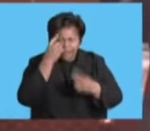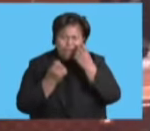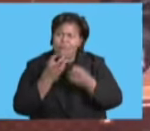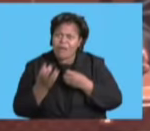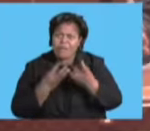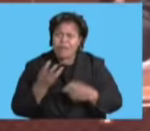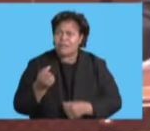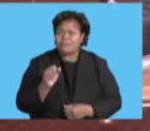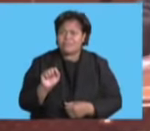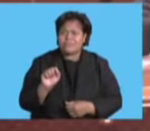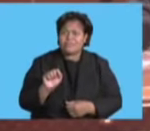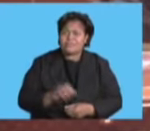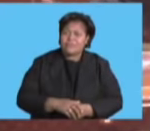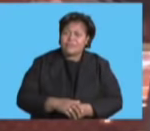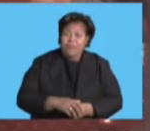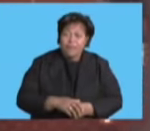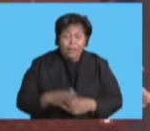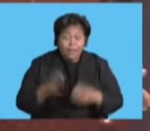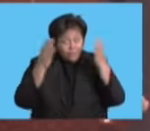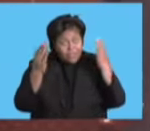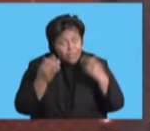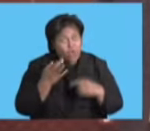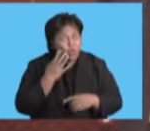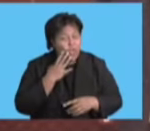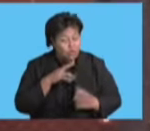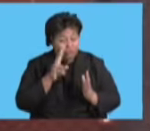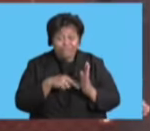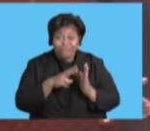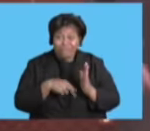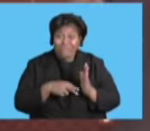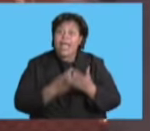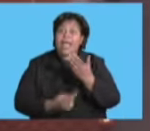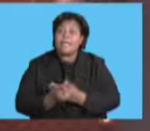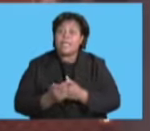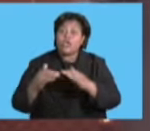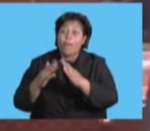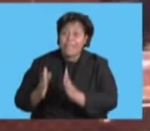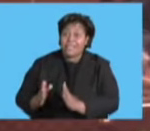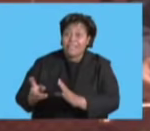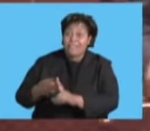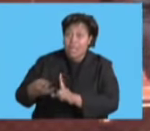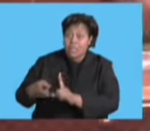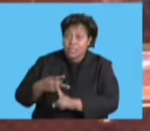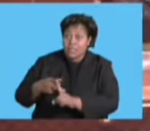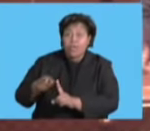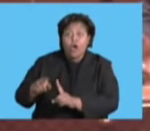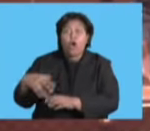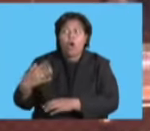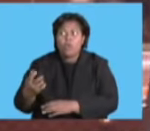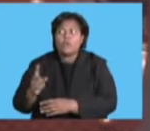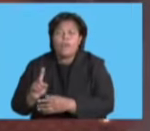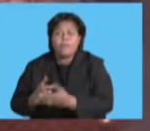Mr. Speaker, when you look at cases of domestic violence, it's always the victim. It's like